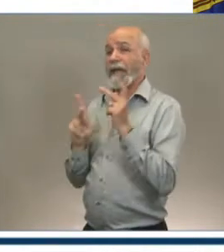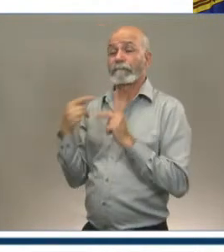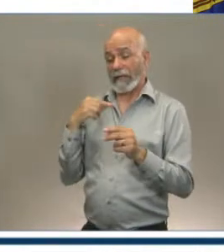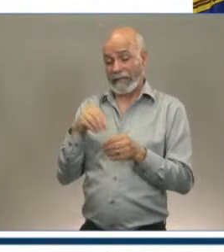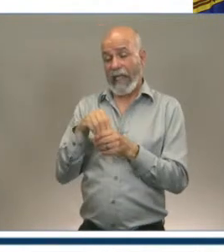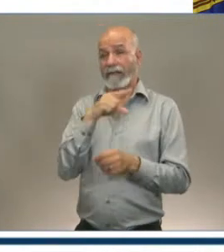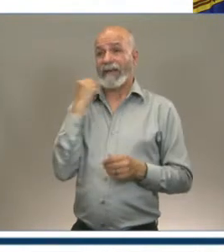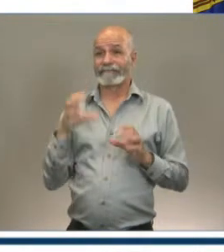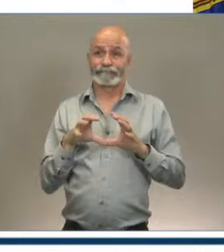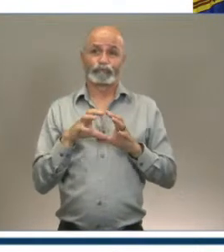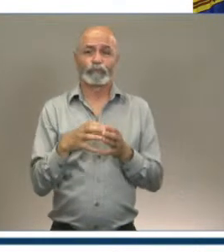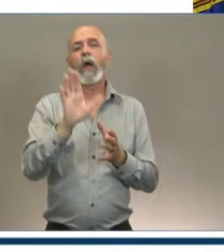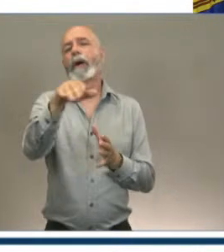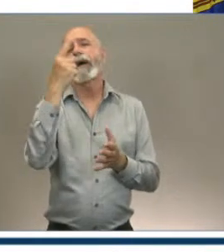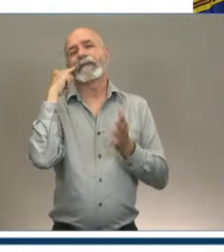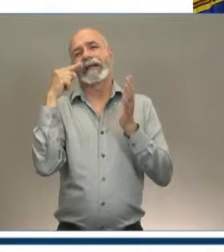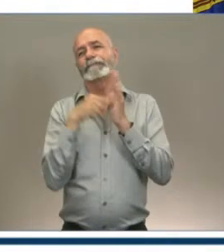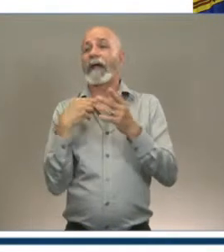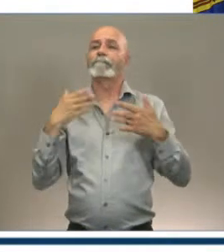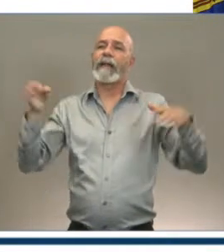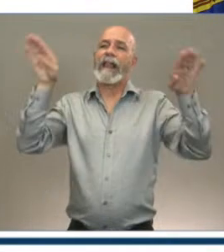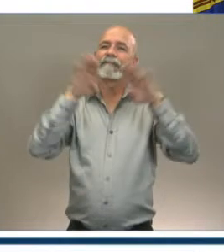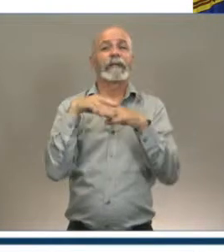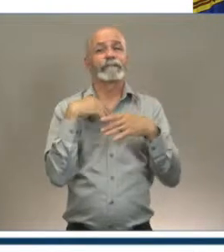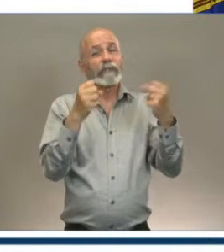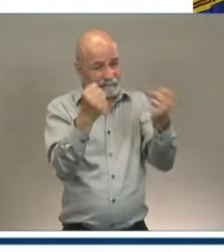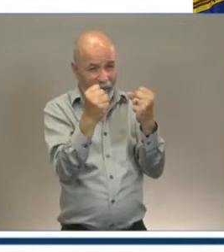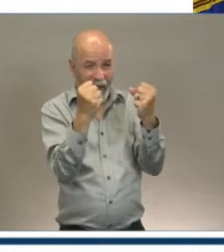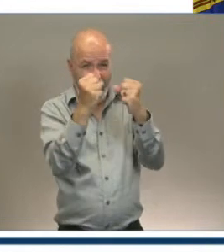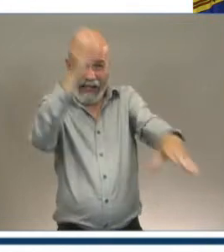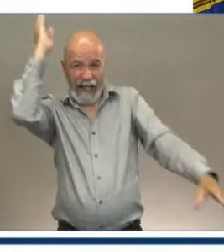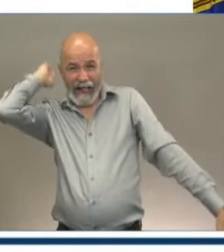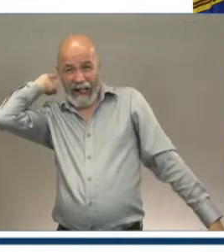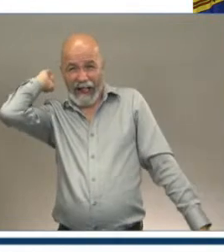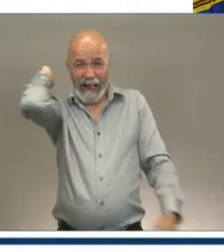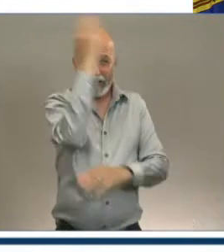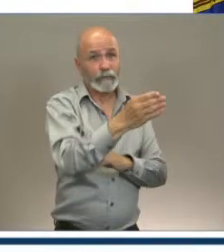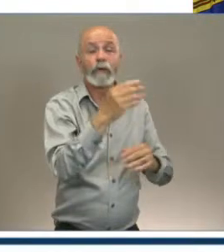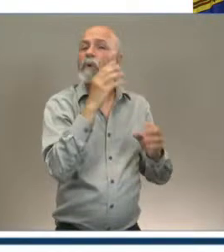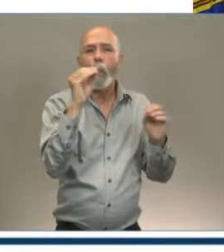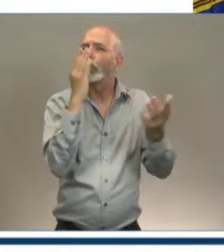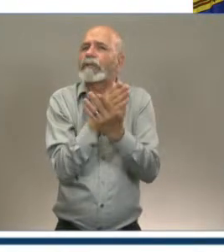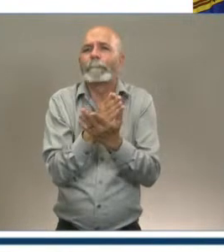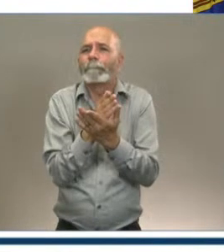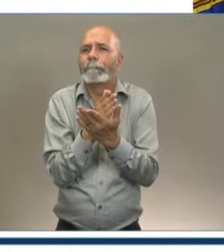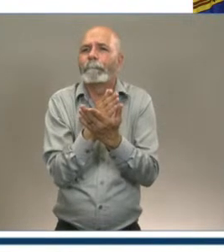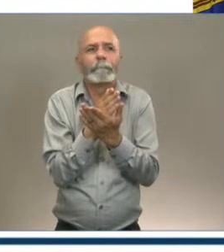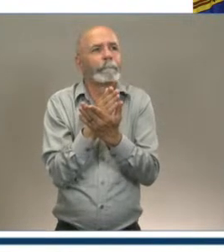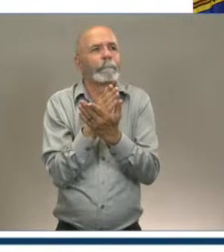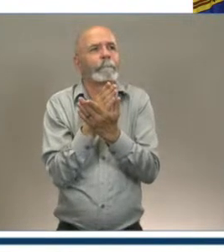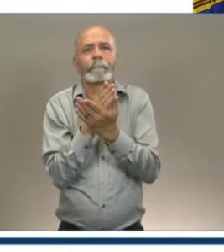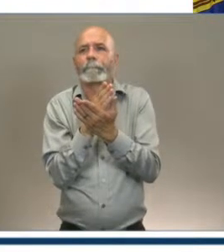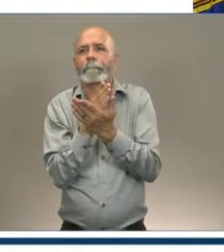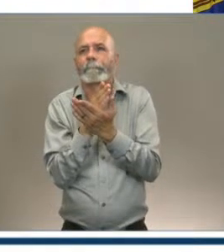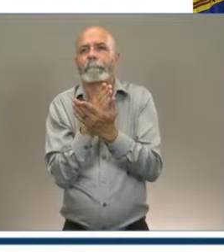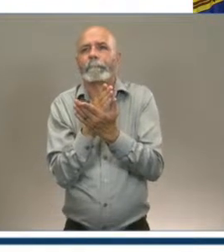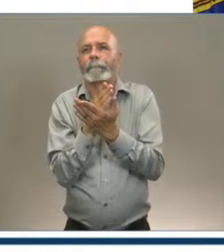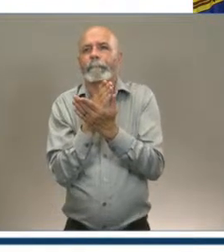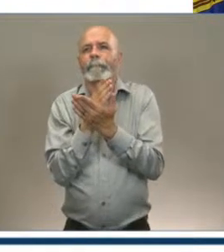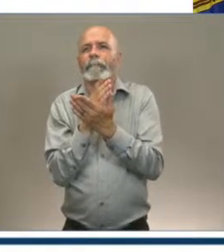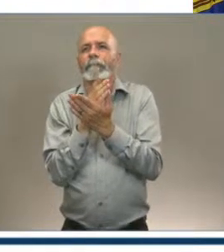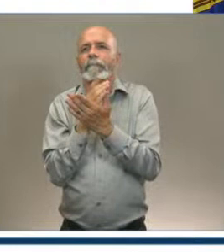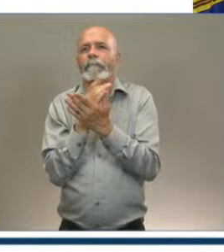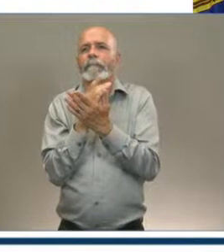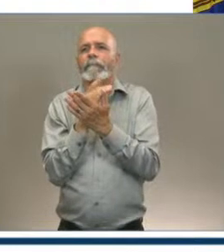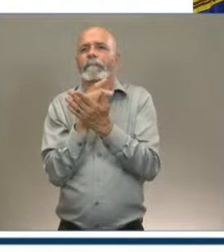without stopping anywhere or seeing anyone? Before Dr. Strang answers, we have someone who just joined the line and they're not on mute, so I'd